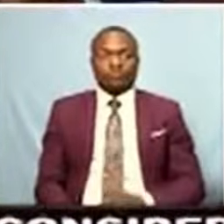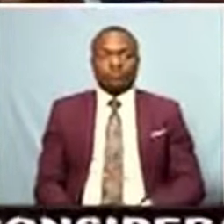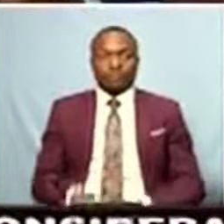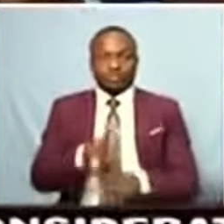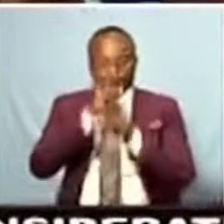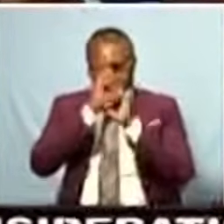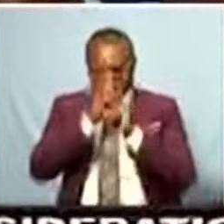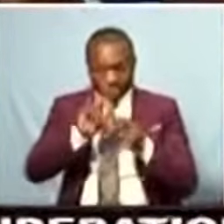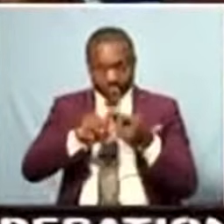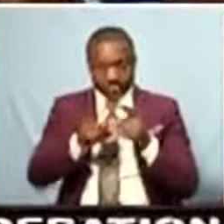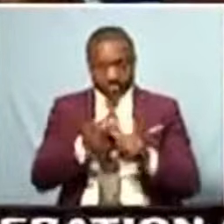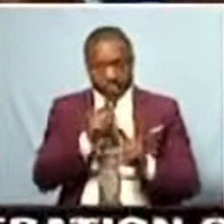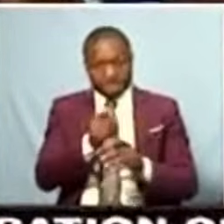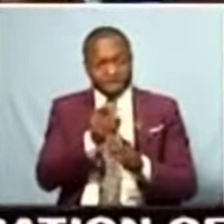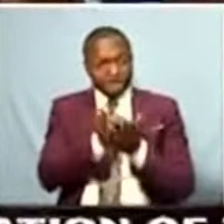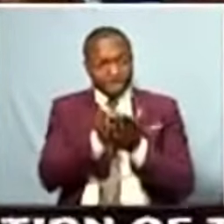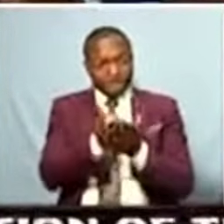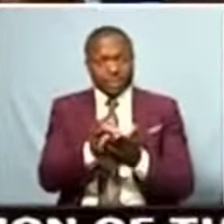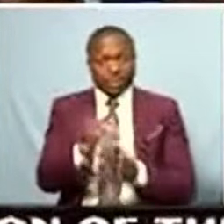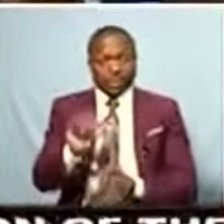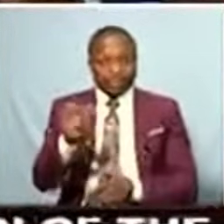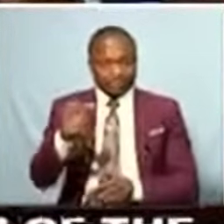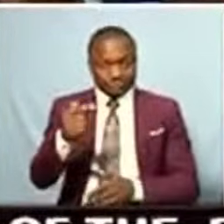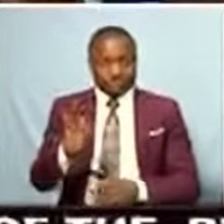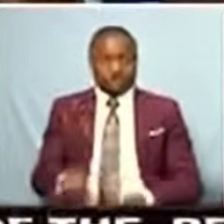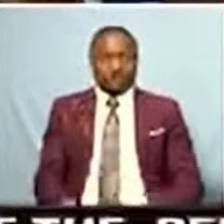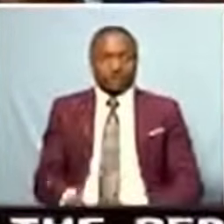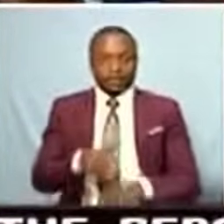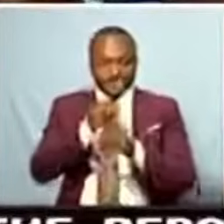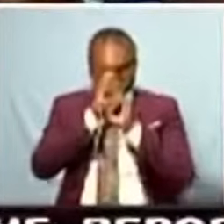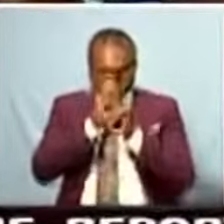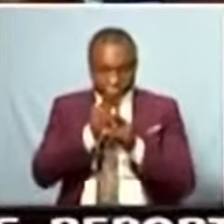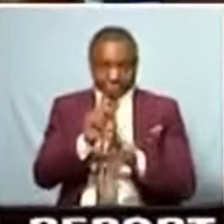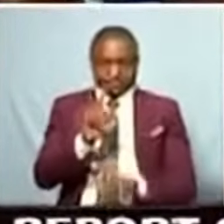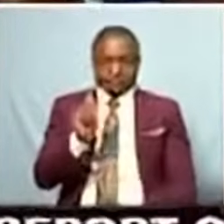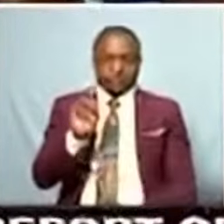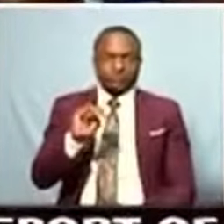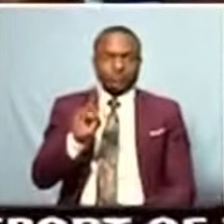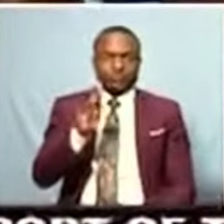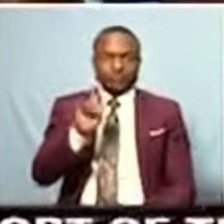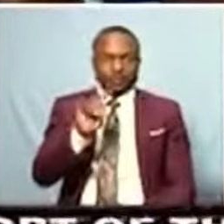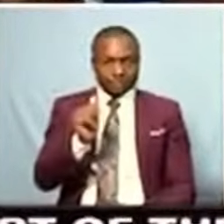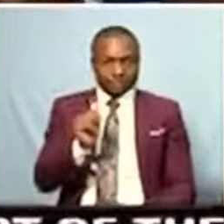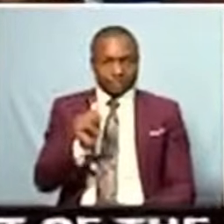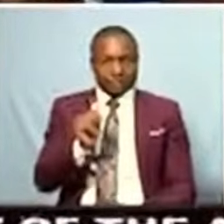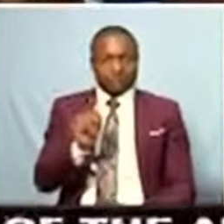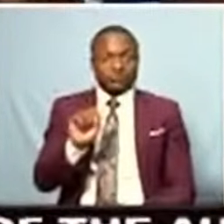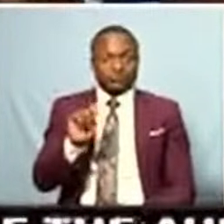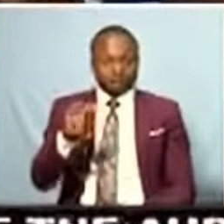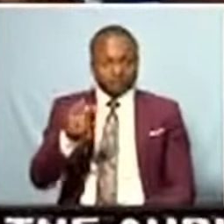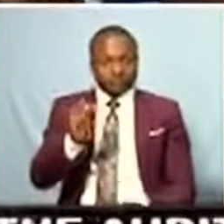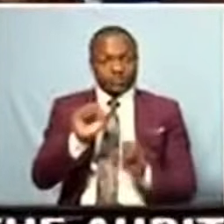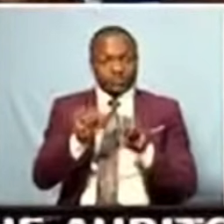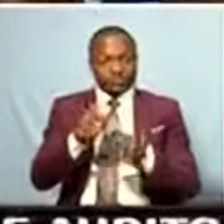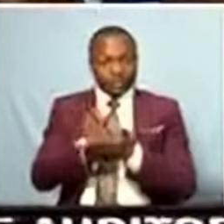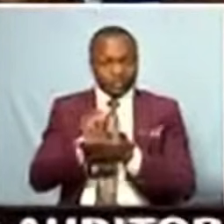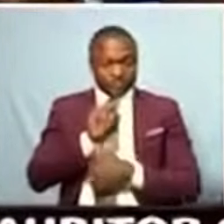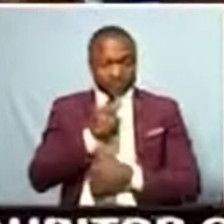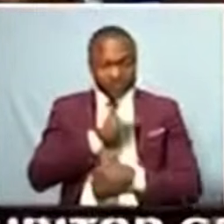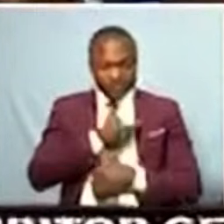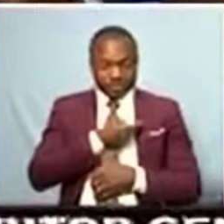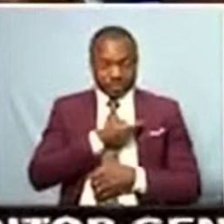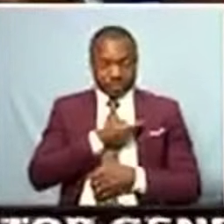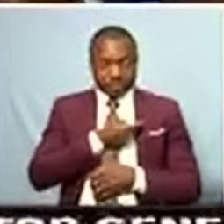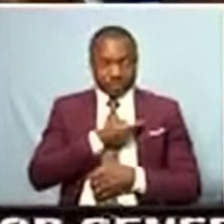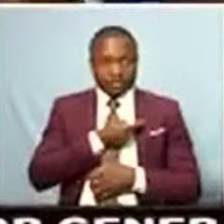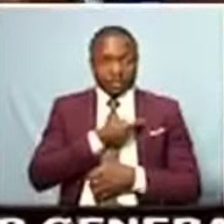Honorable colleagues, that's a submission from Auditor General. Honorable Kambita. Just a follow-up, I think Auditor General, kindly help us. And